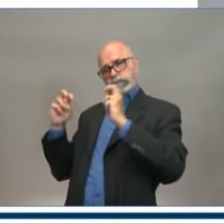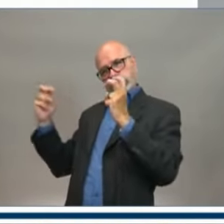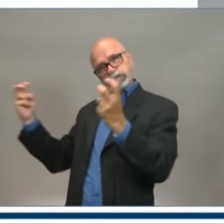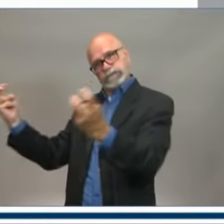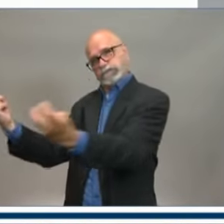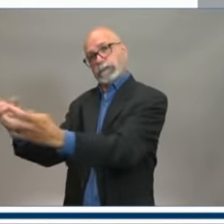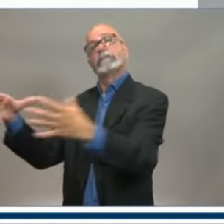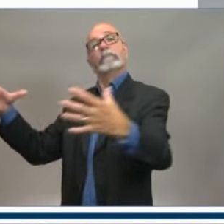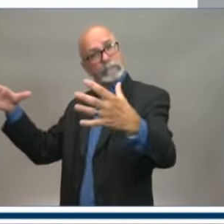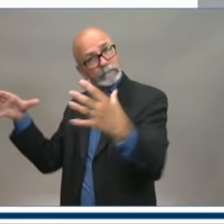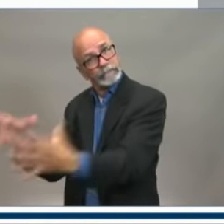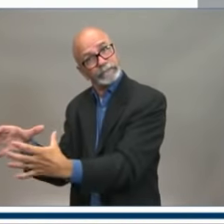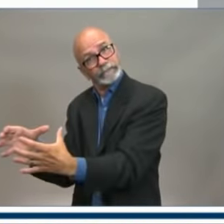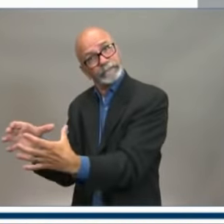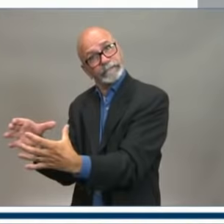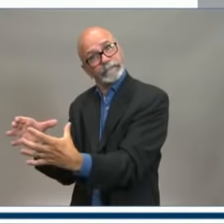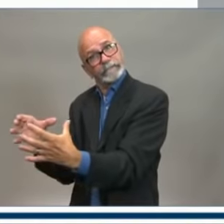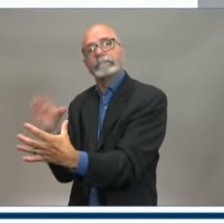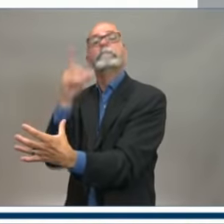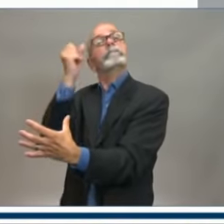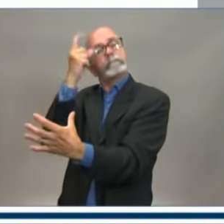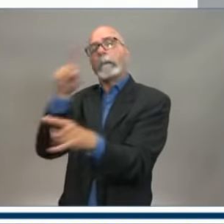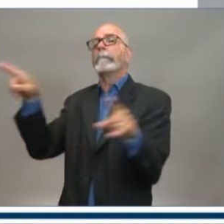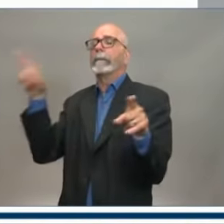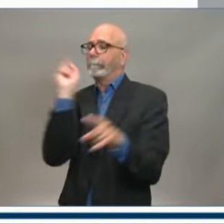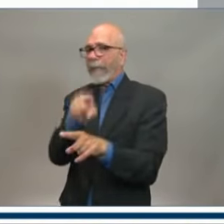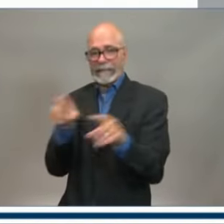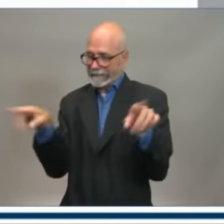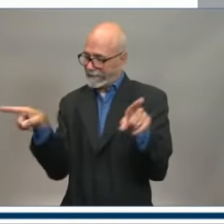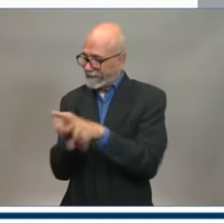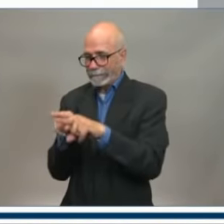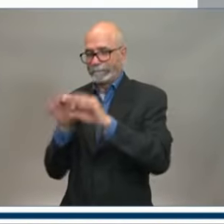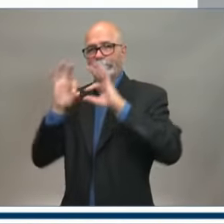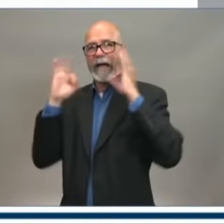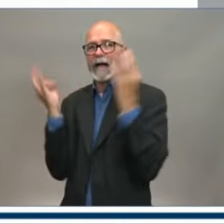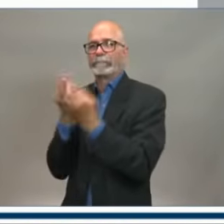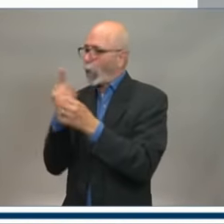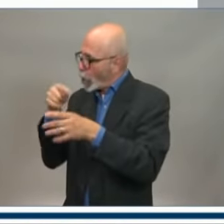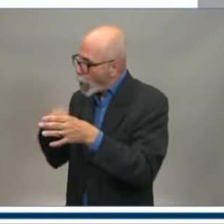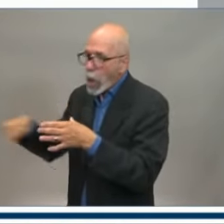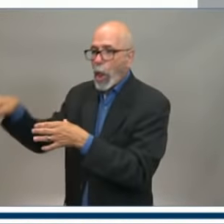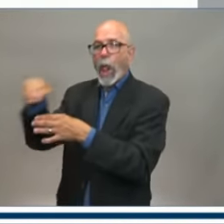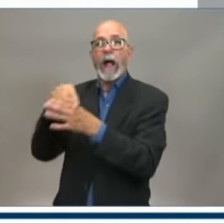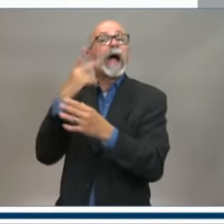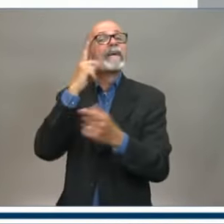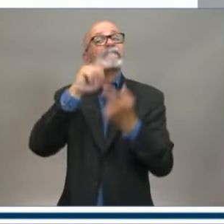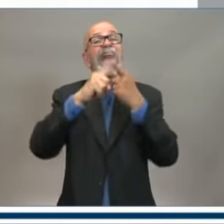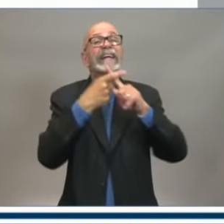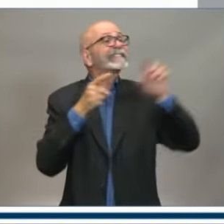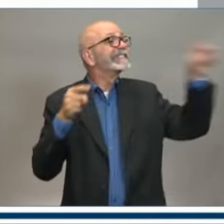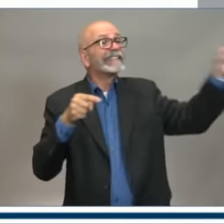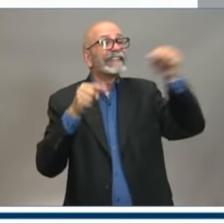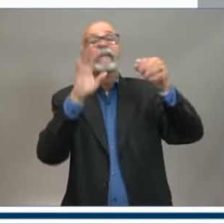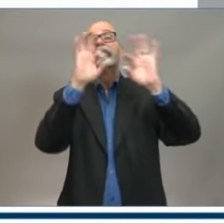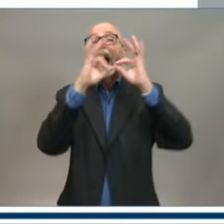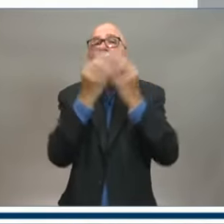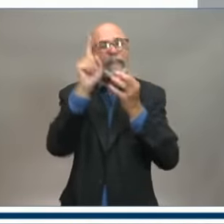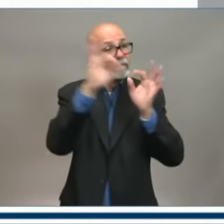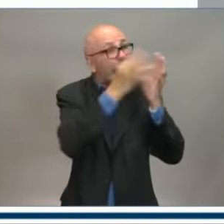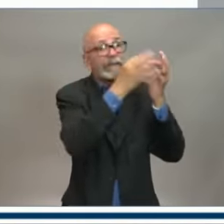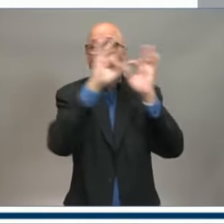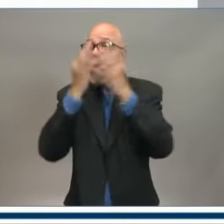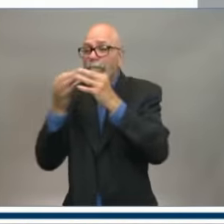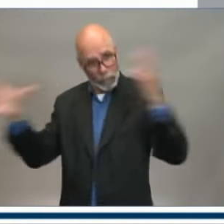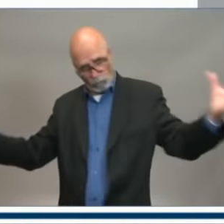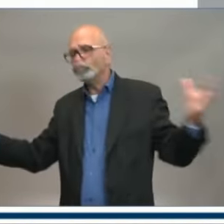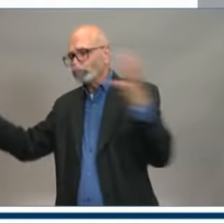have people from multiple different households come together, sit at a single table in a restaurant. So if you're making plans to go